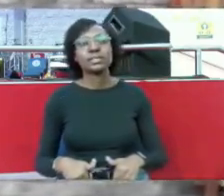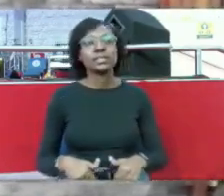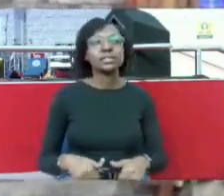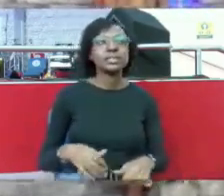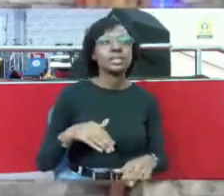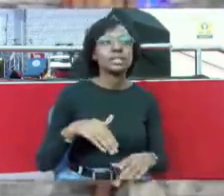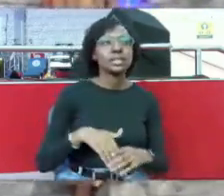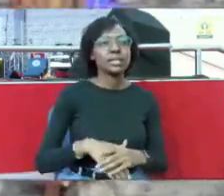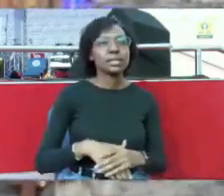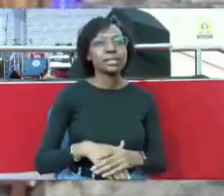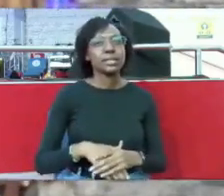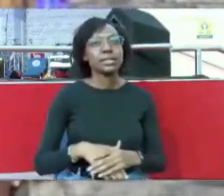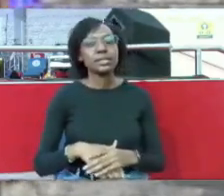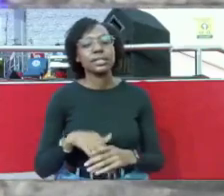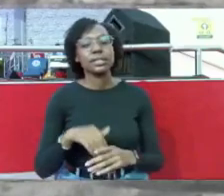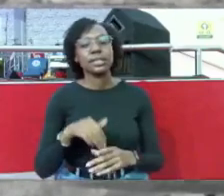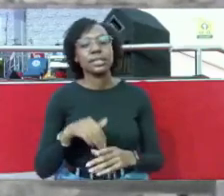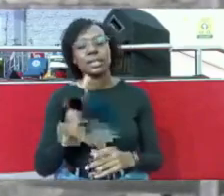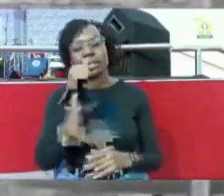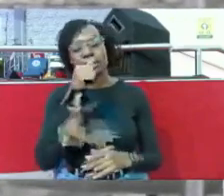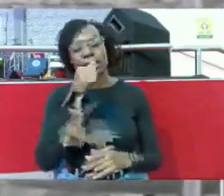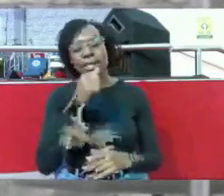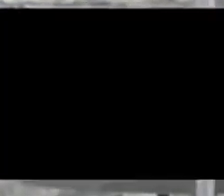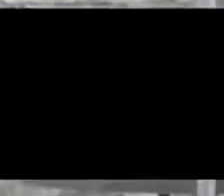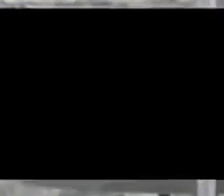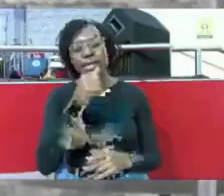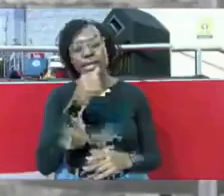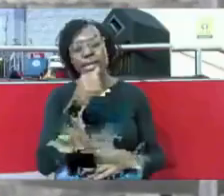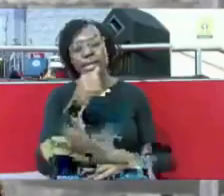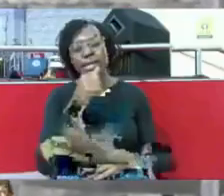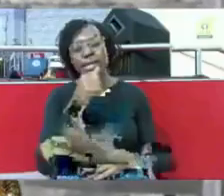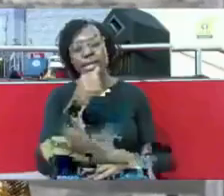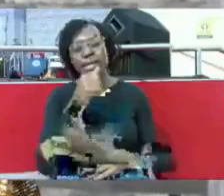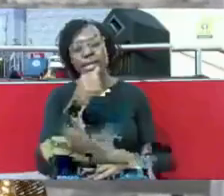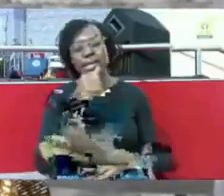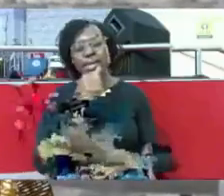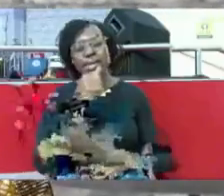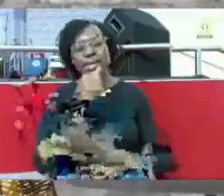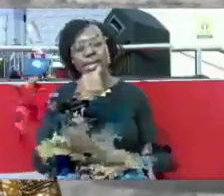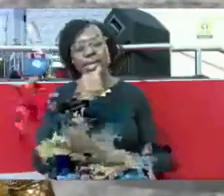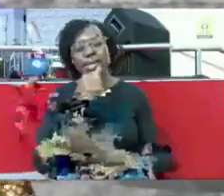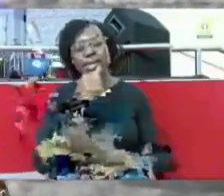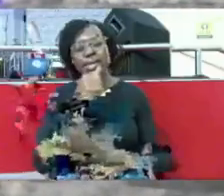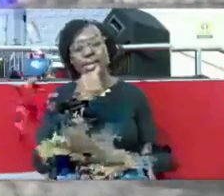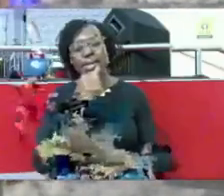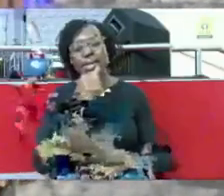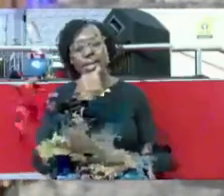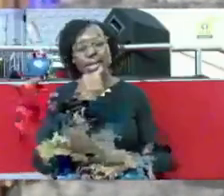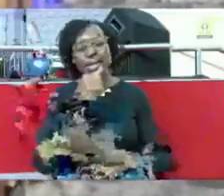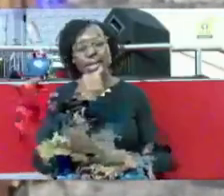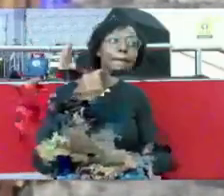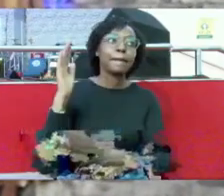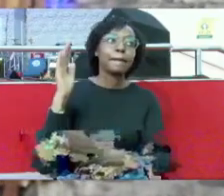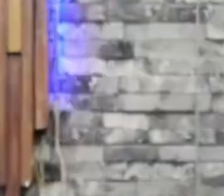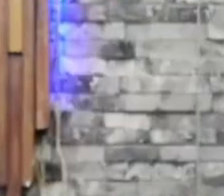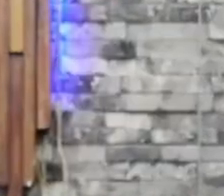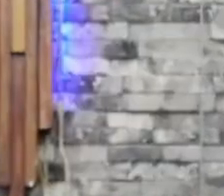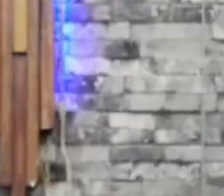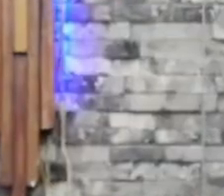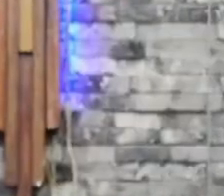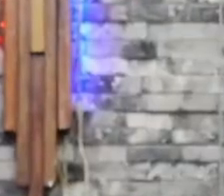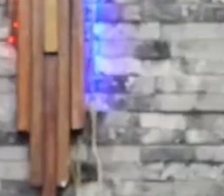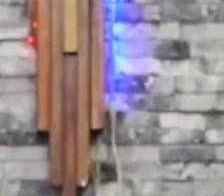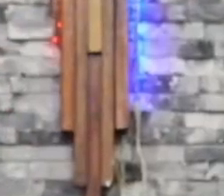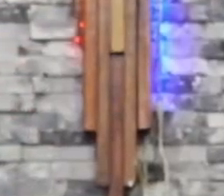he who dwells in the secret place of the Most High, Biblia inasema ya kwamba yule ambaye anadumu kwenye mahali pa siri pa yule aliyo